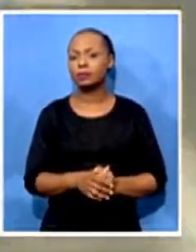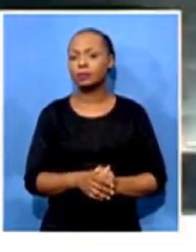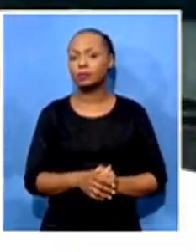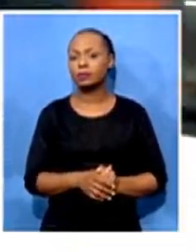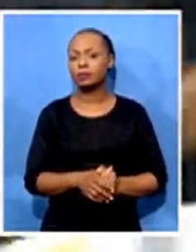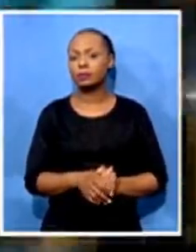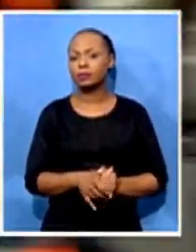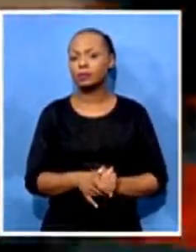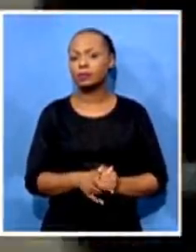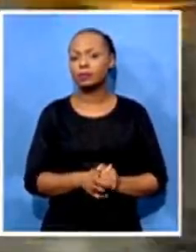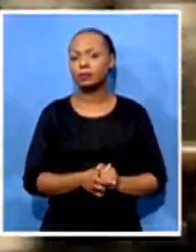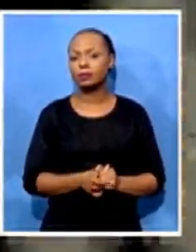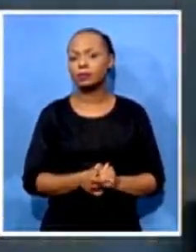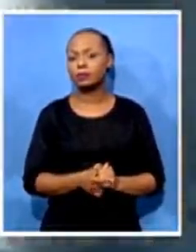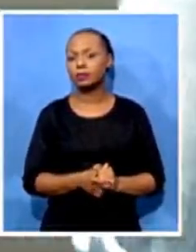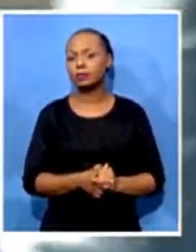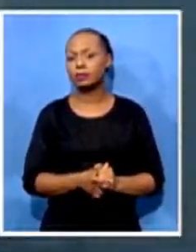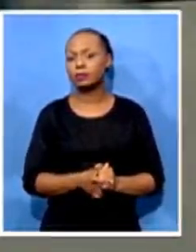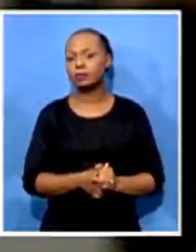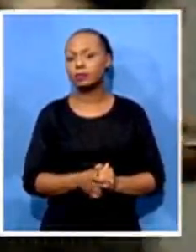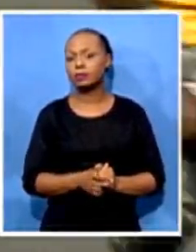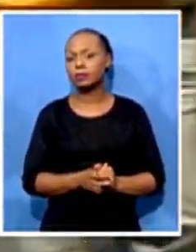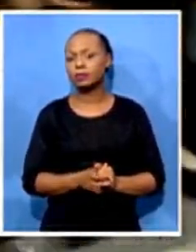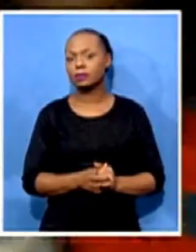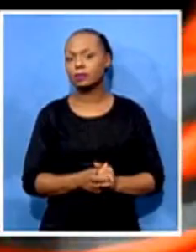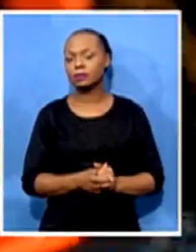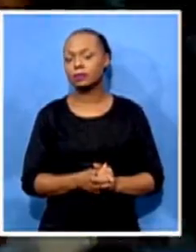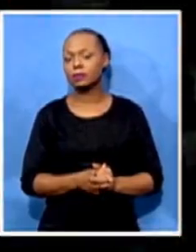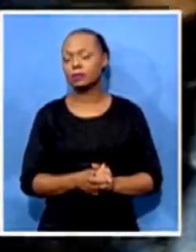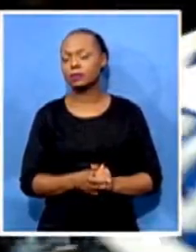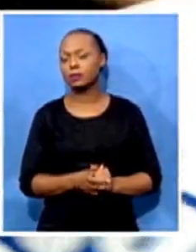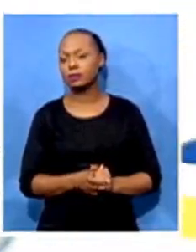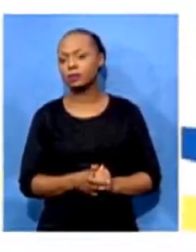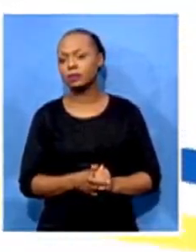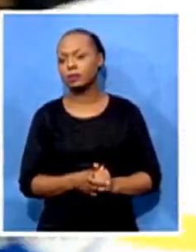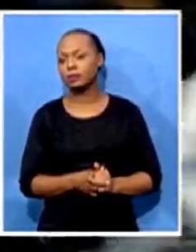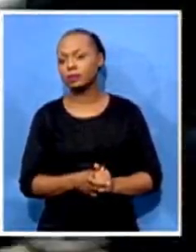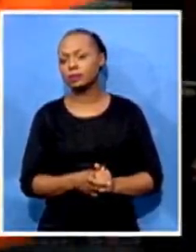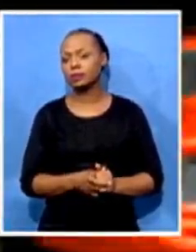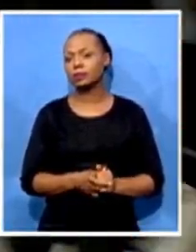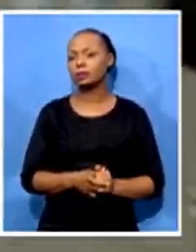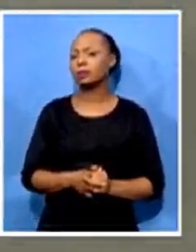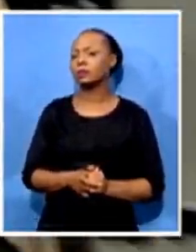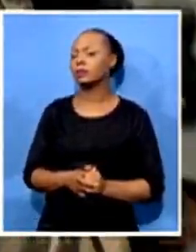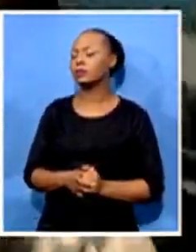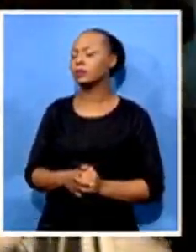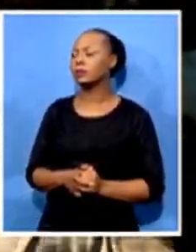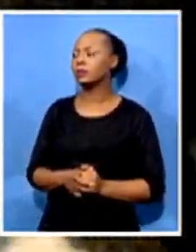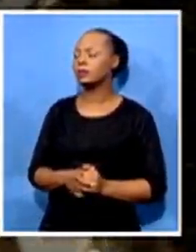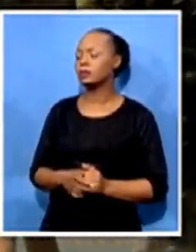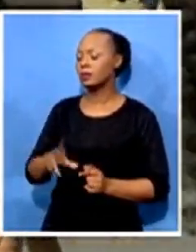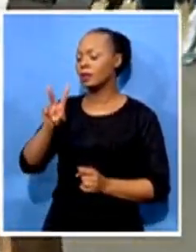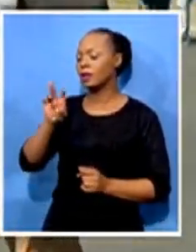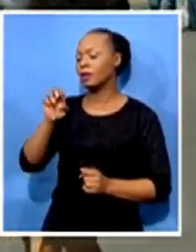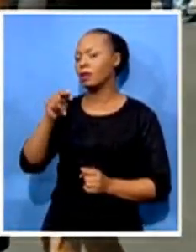one. Well, Vanessa, we heard there Marshal Dlamini, who is Secretary General of the EFF, imploring the police